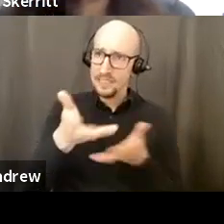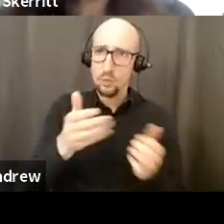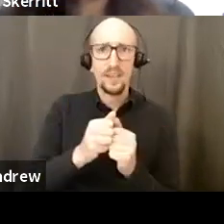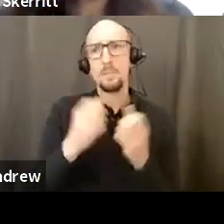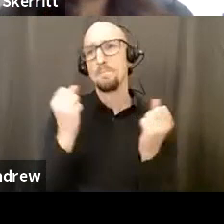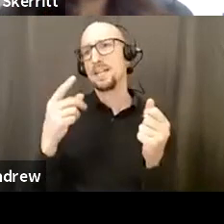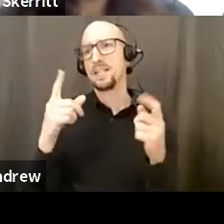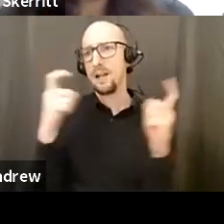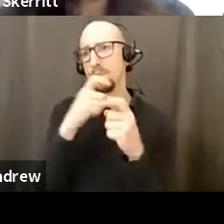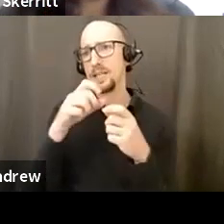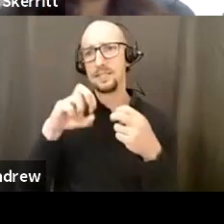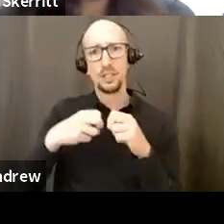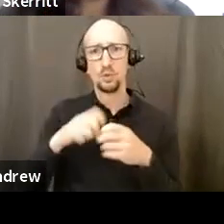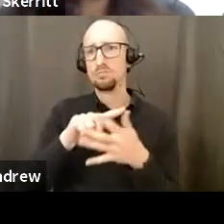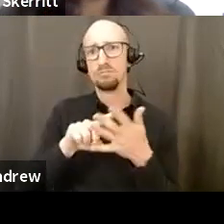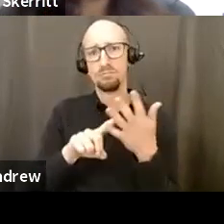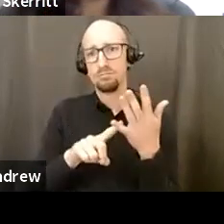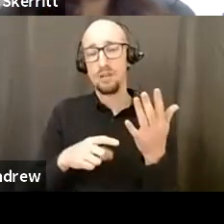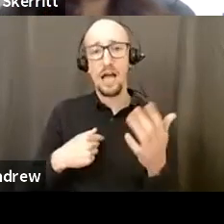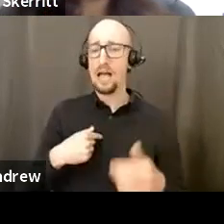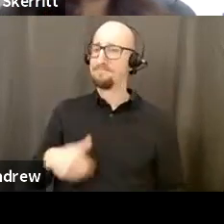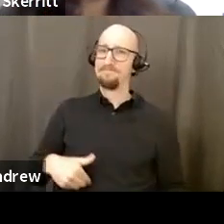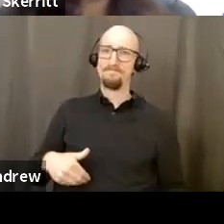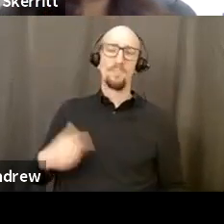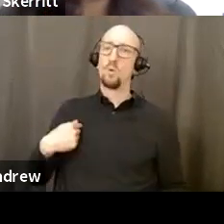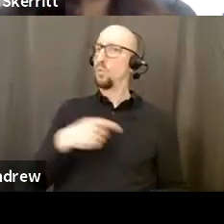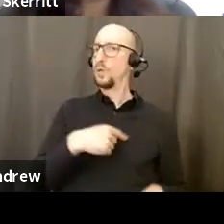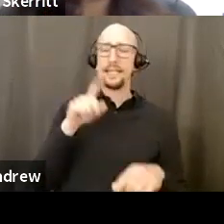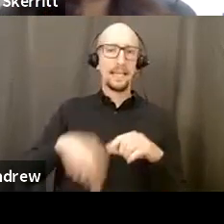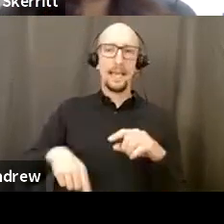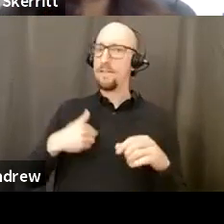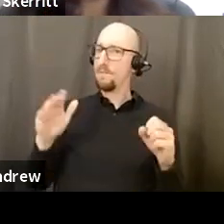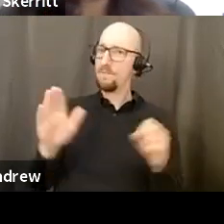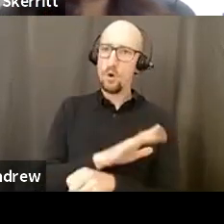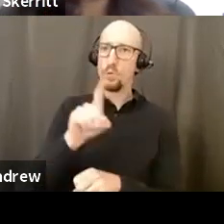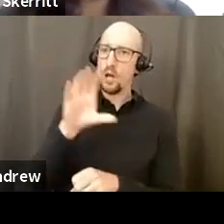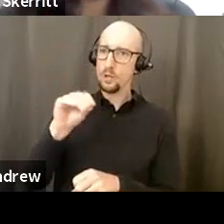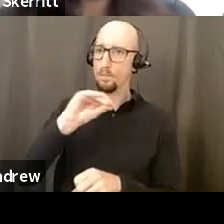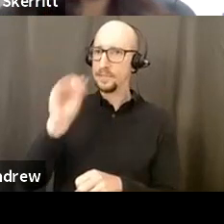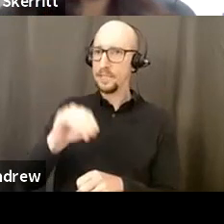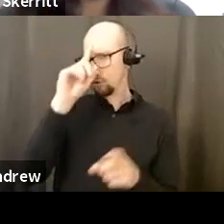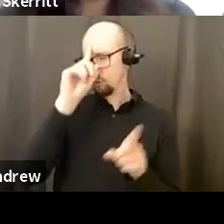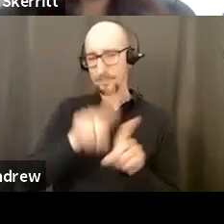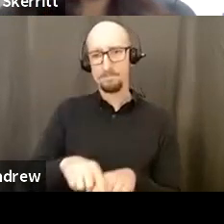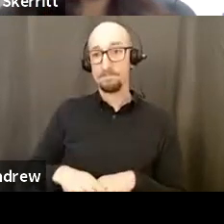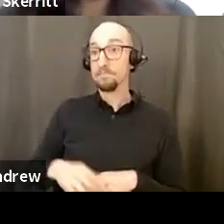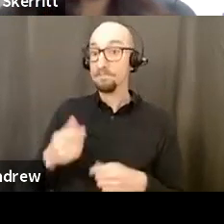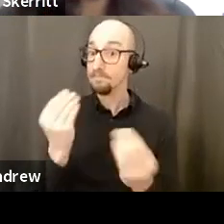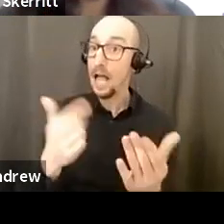that we will be able to get there. I too would like to reach consensus as we